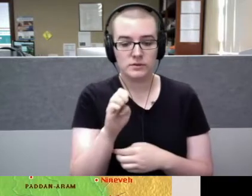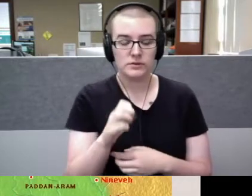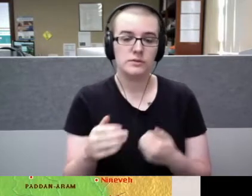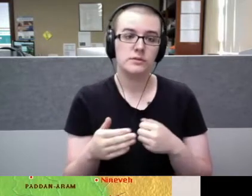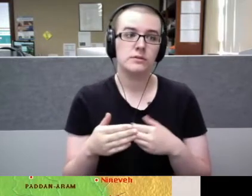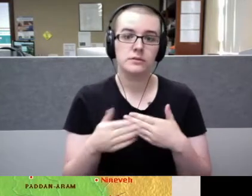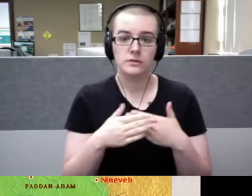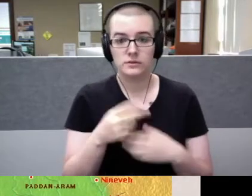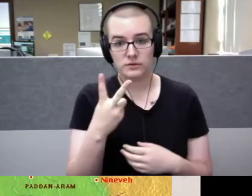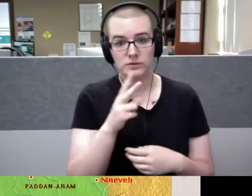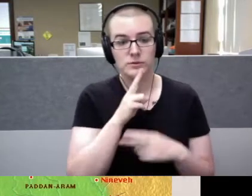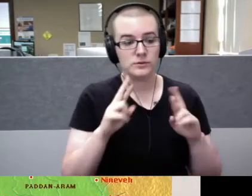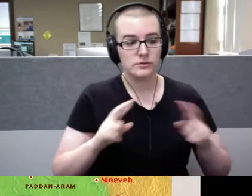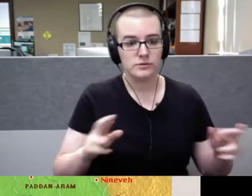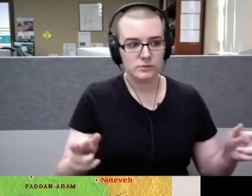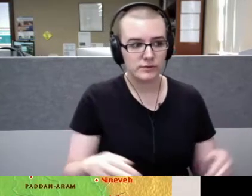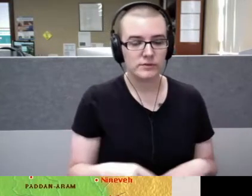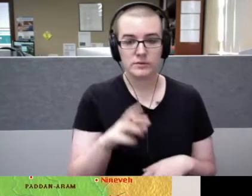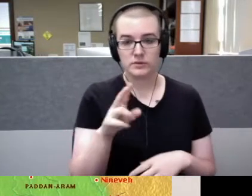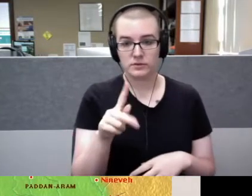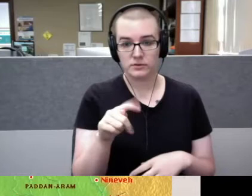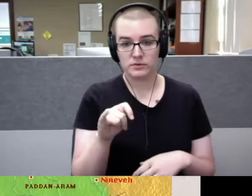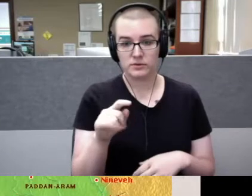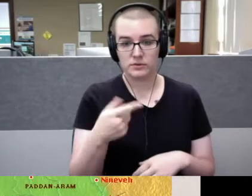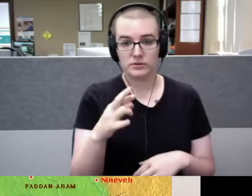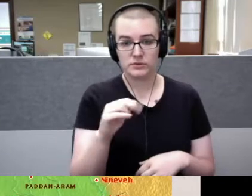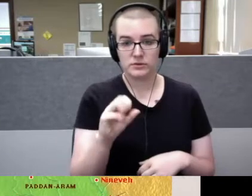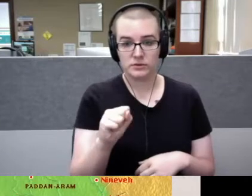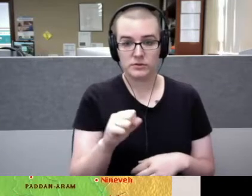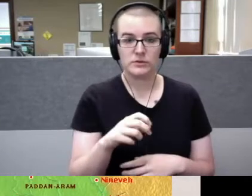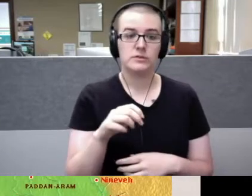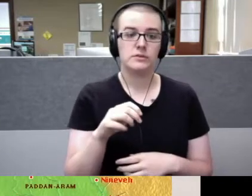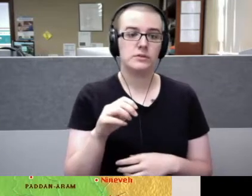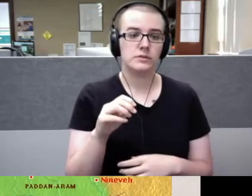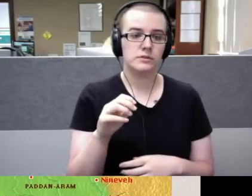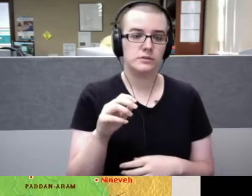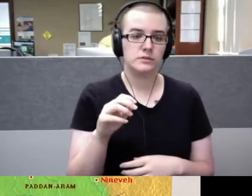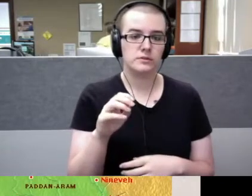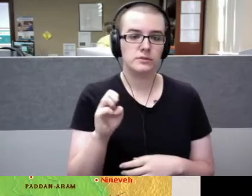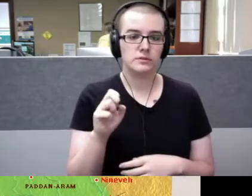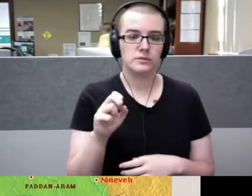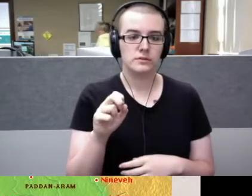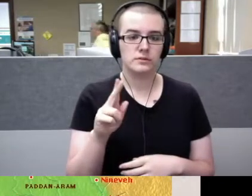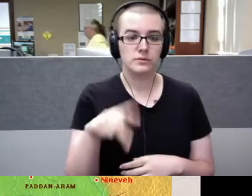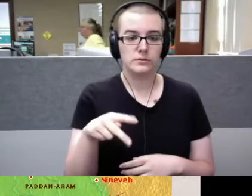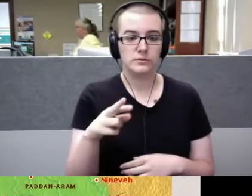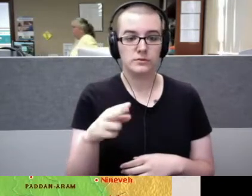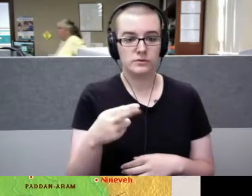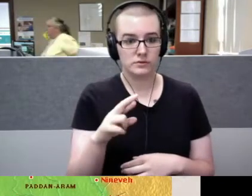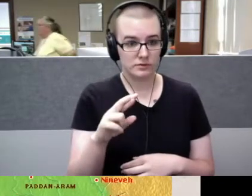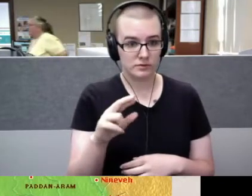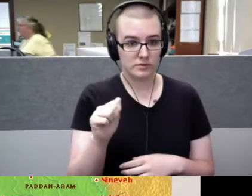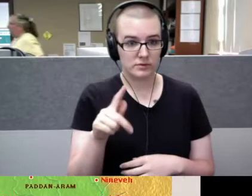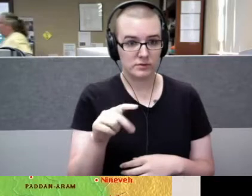Euphrates River and also along the border of the Mediterranean Sea. And what you're looking at right now is referred to